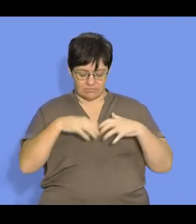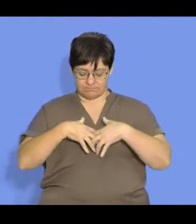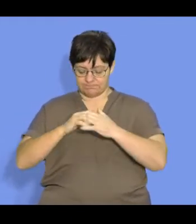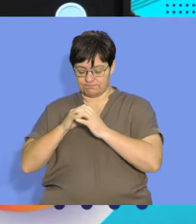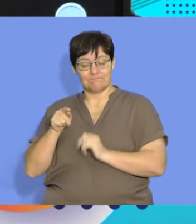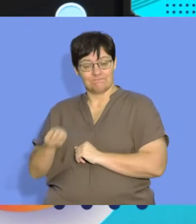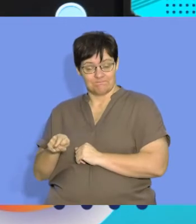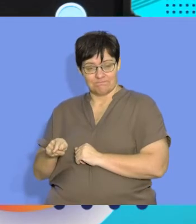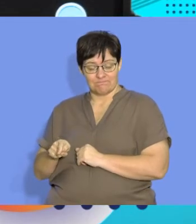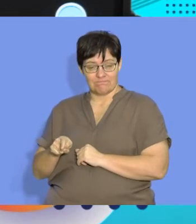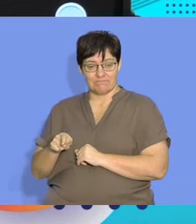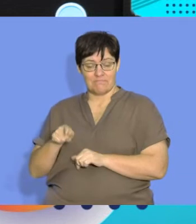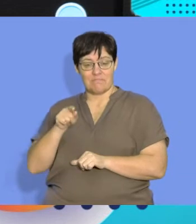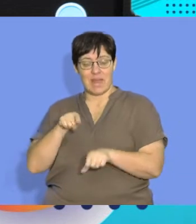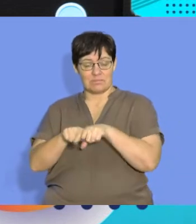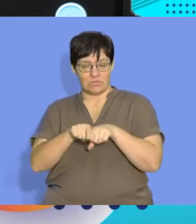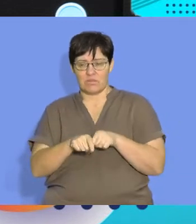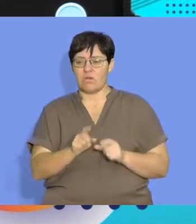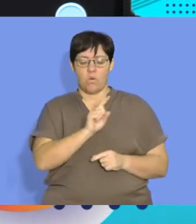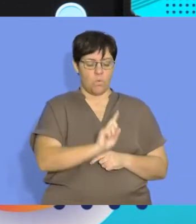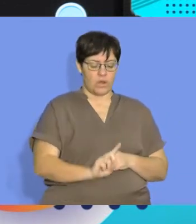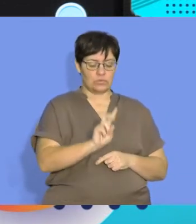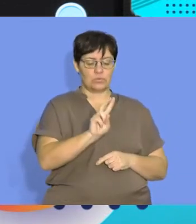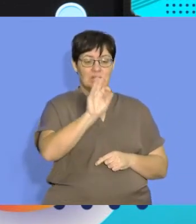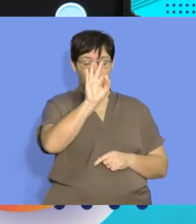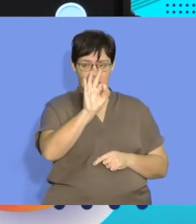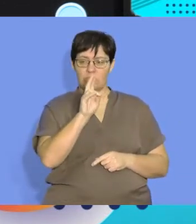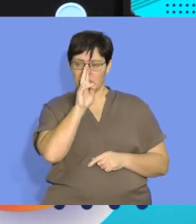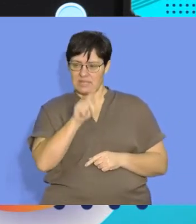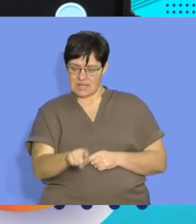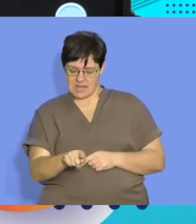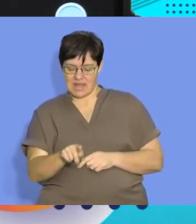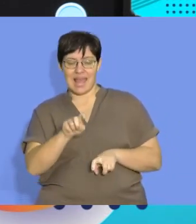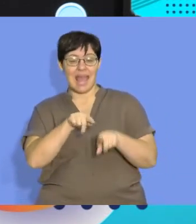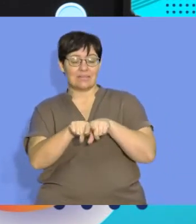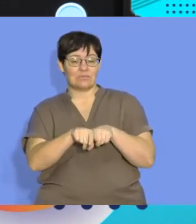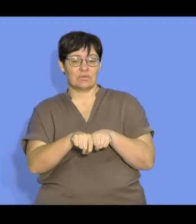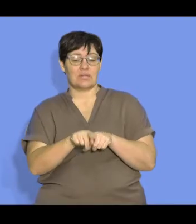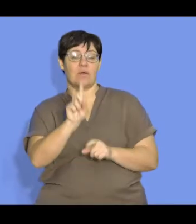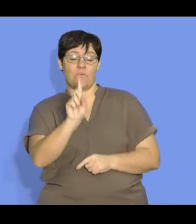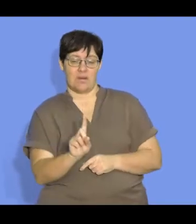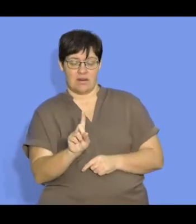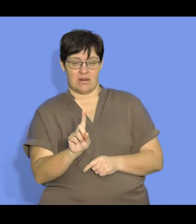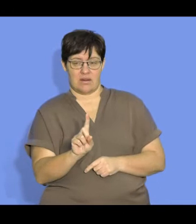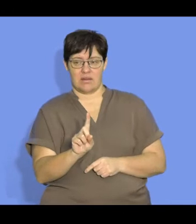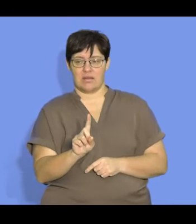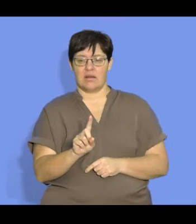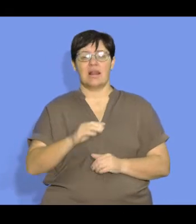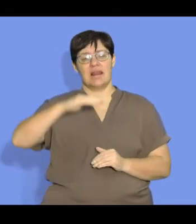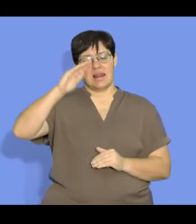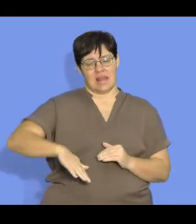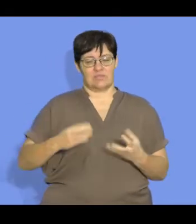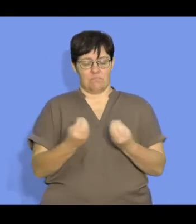Now, the yield is what is formed during the experiment. If you look at experiment 1, 2, and 3, we can see